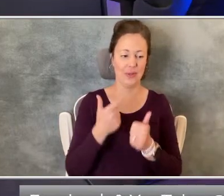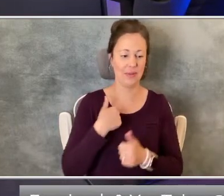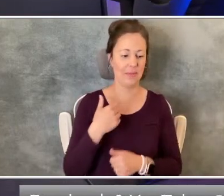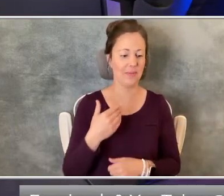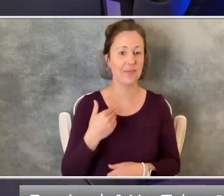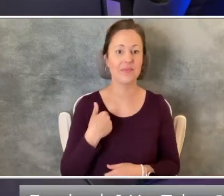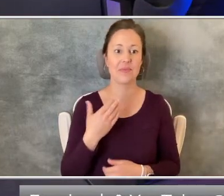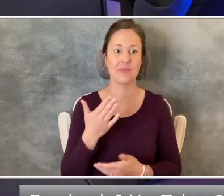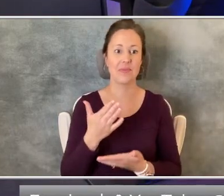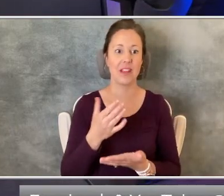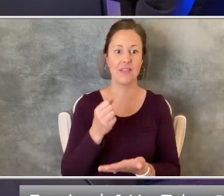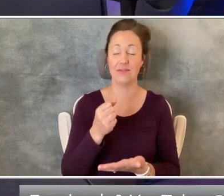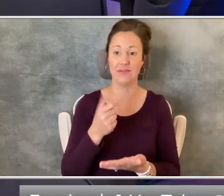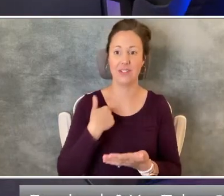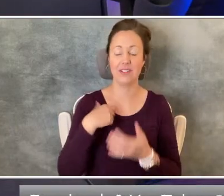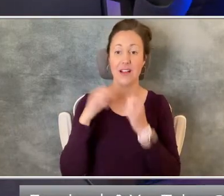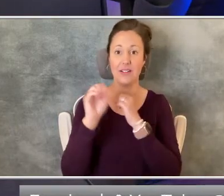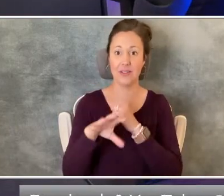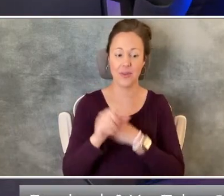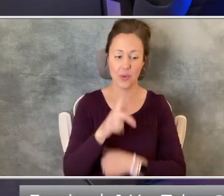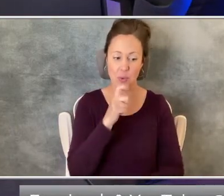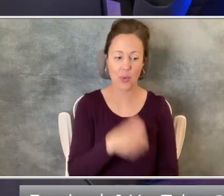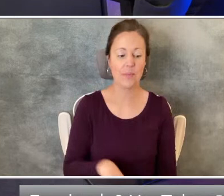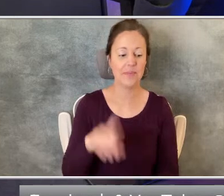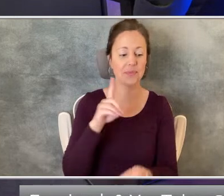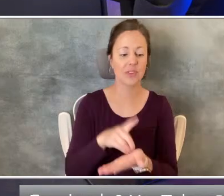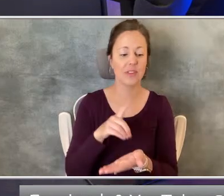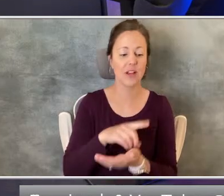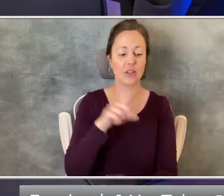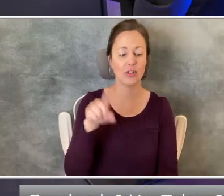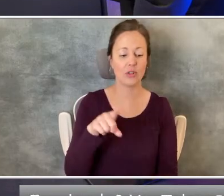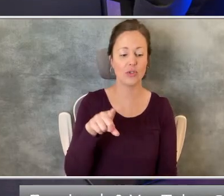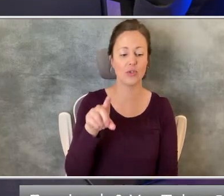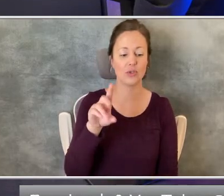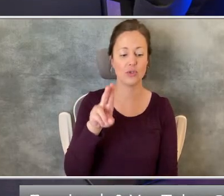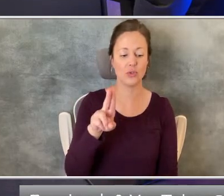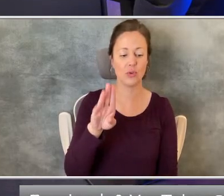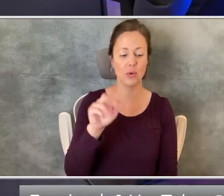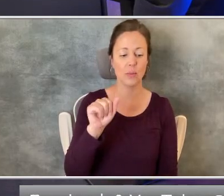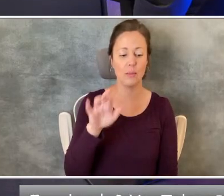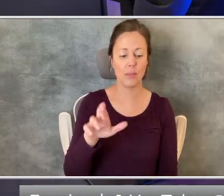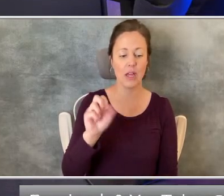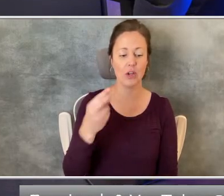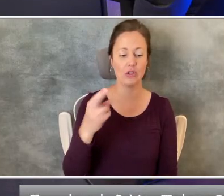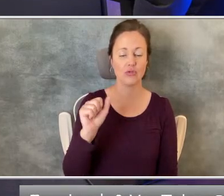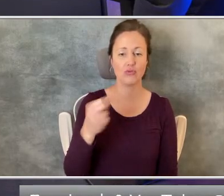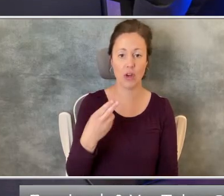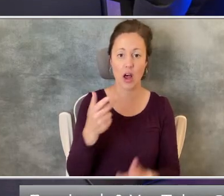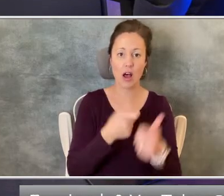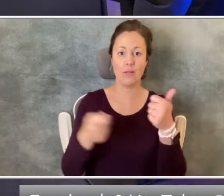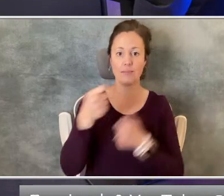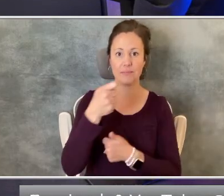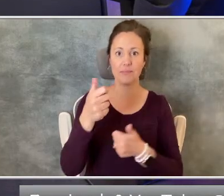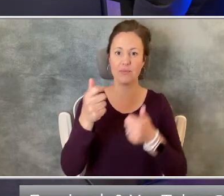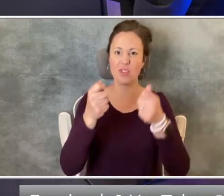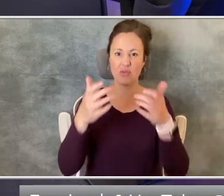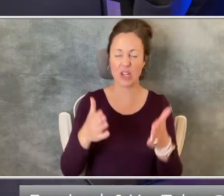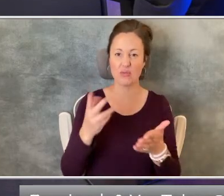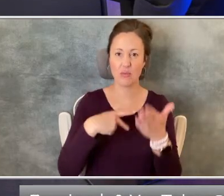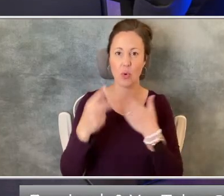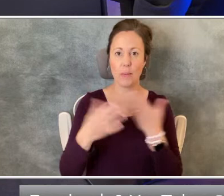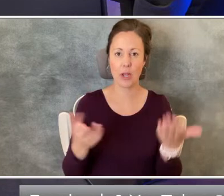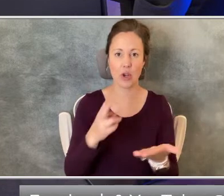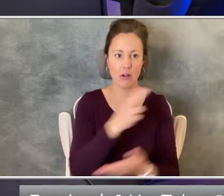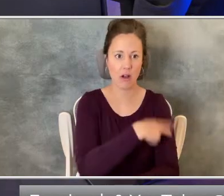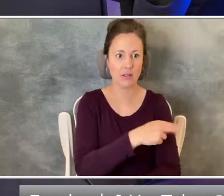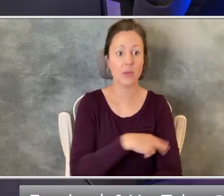I'm going to rattle off here. We have Dr. Zubair Shah, the director of the amyloid program here at the health system, Dr. Matthew Danter, who is Gene's